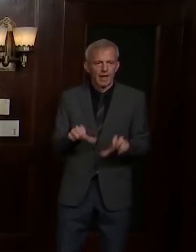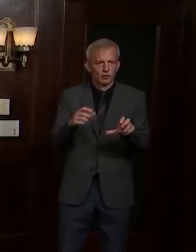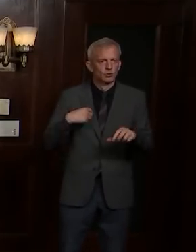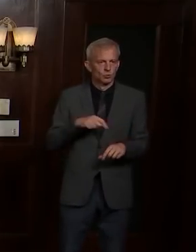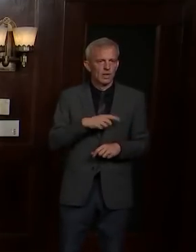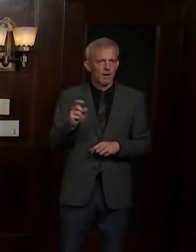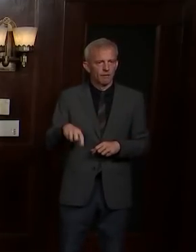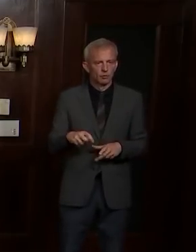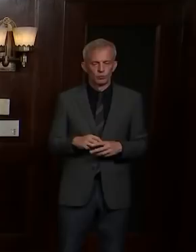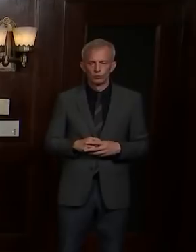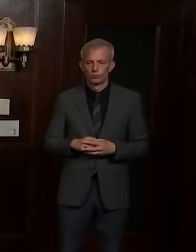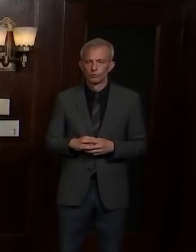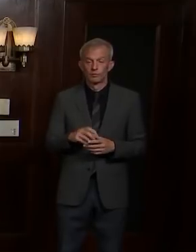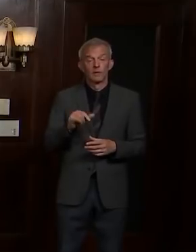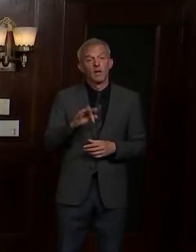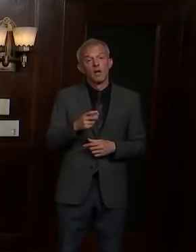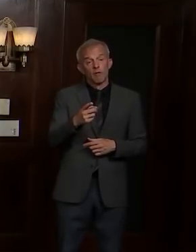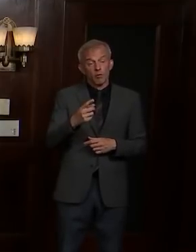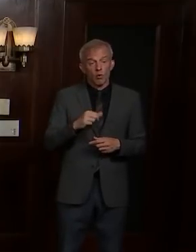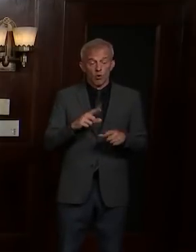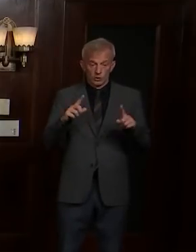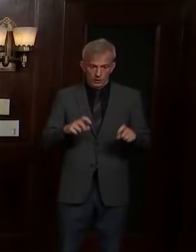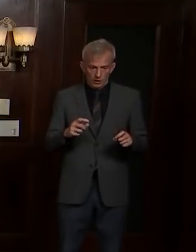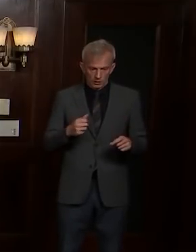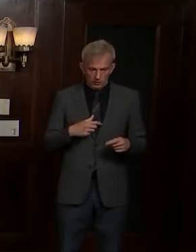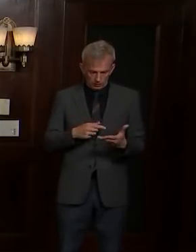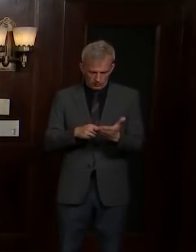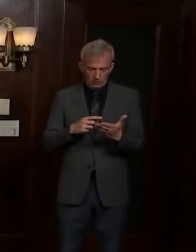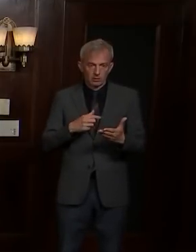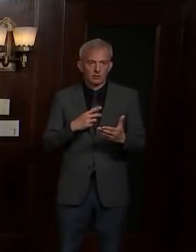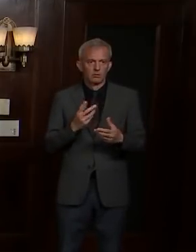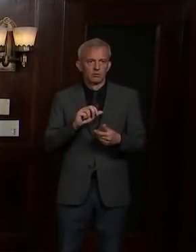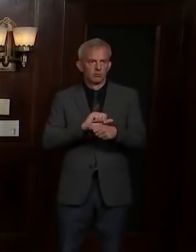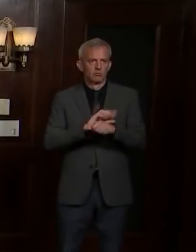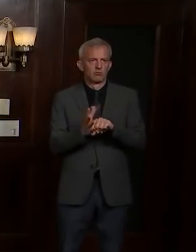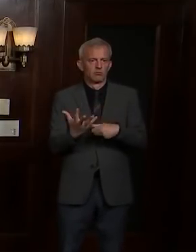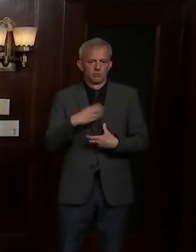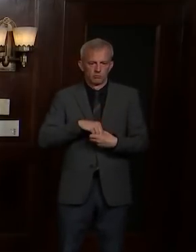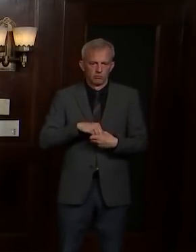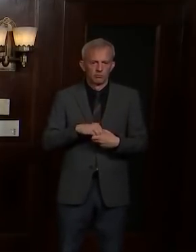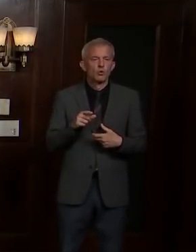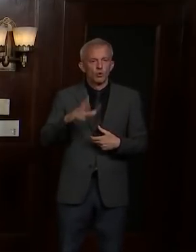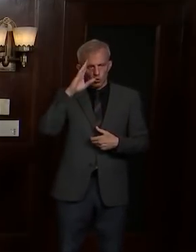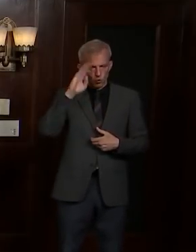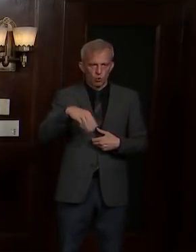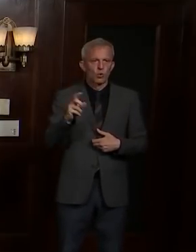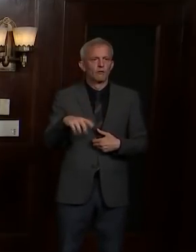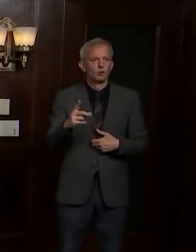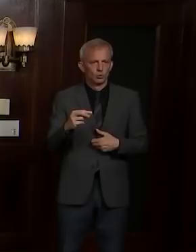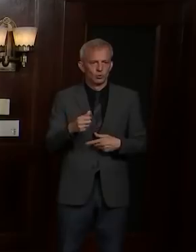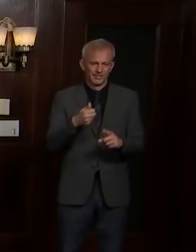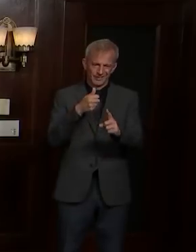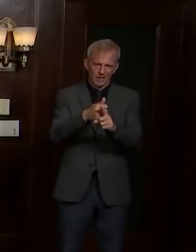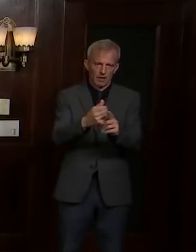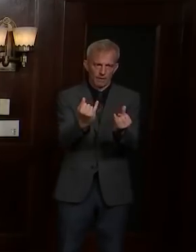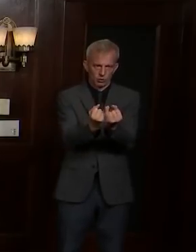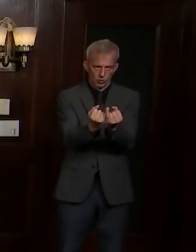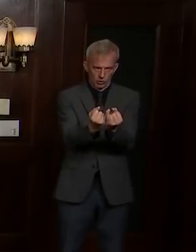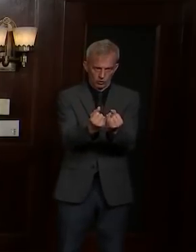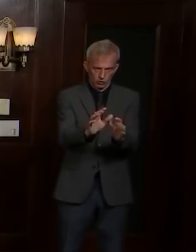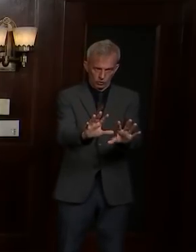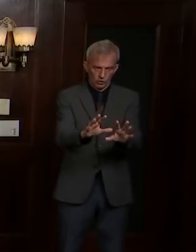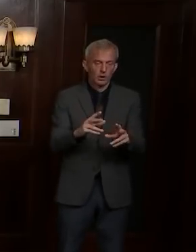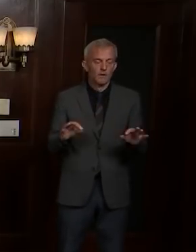because if you're a person and you've tested positive, at this point you know what you need to do. Self-isolation is vitally